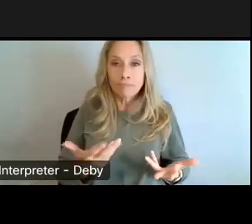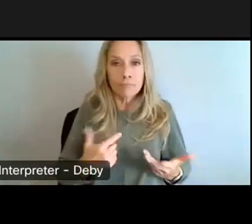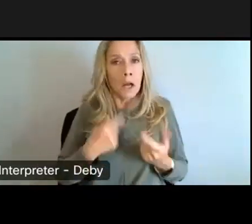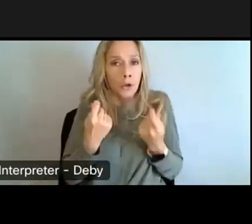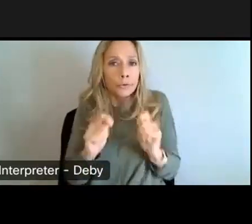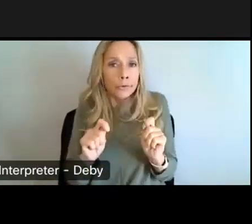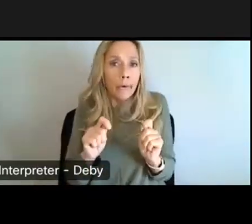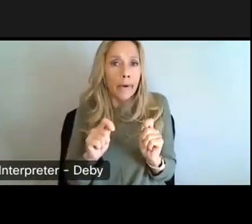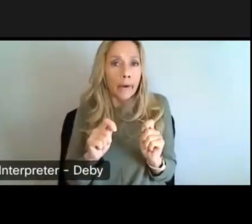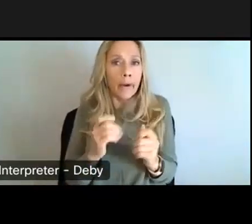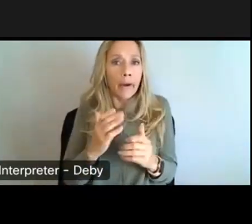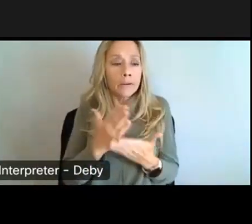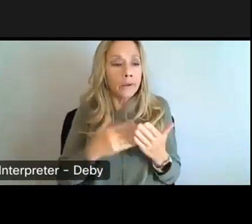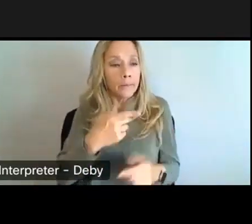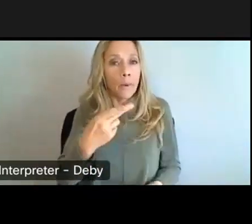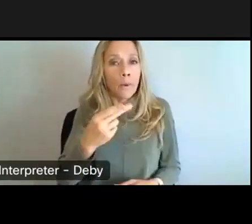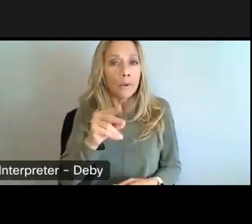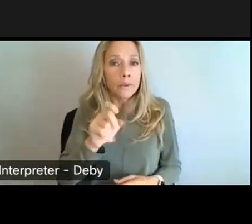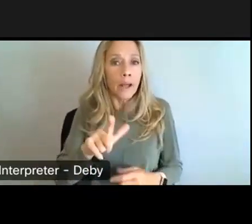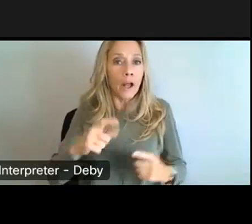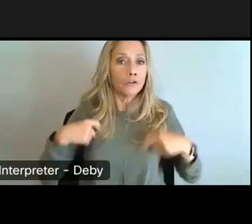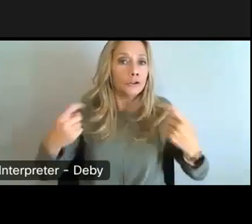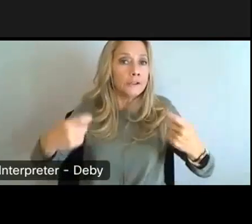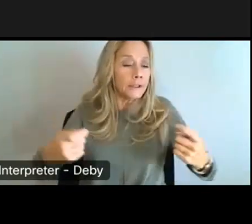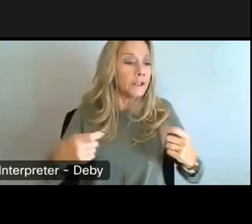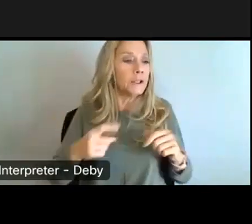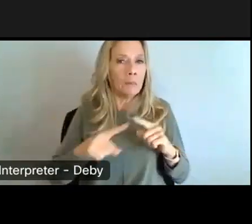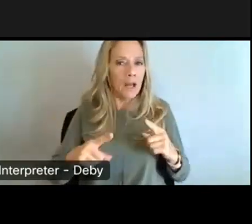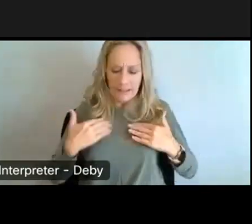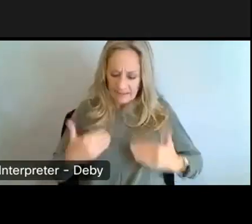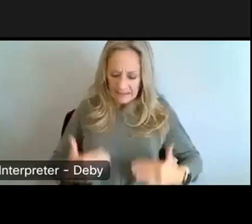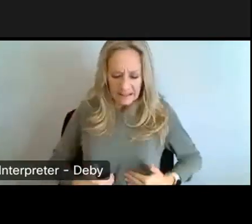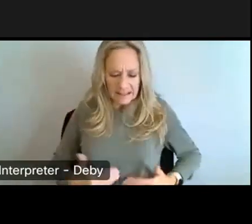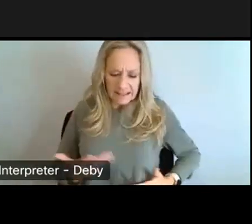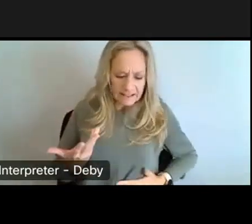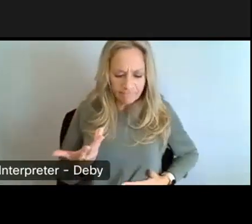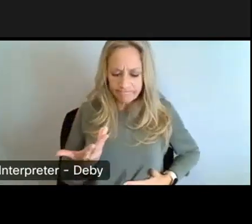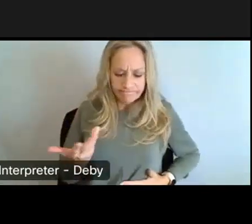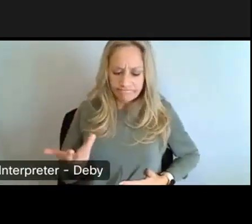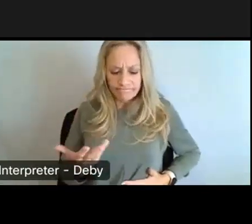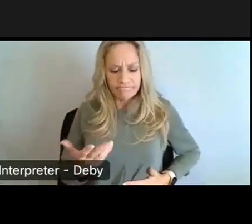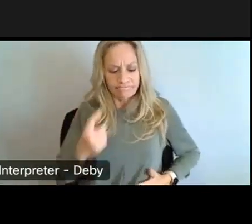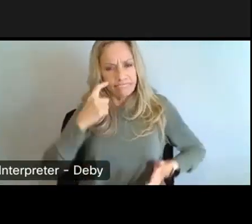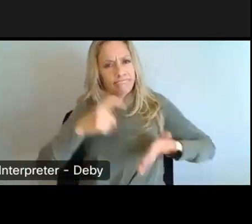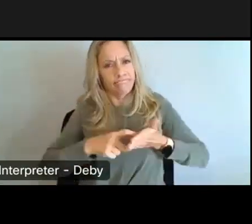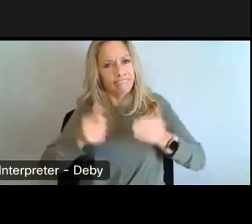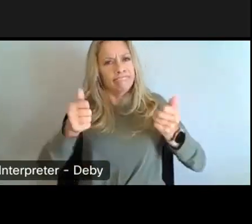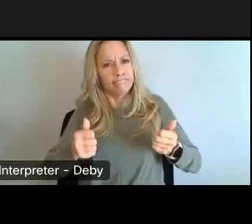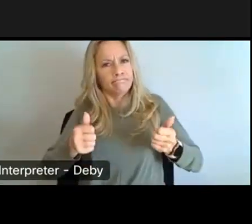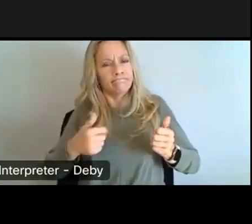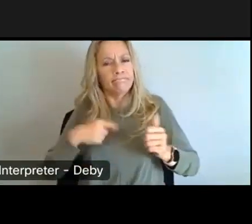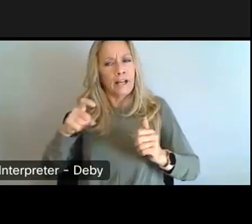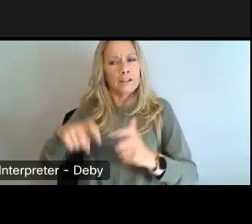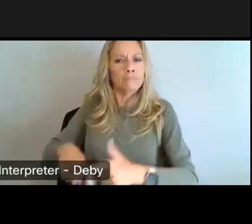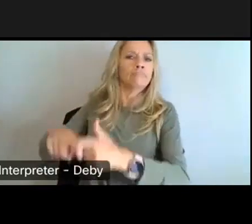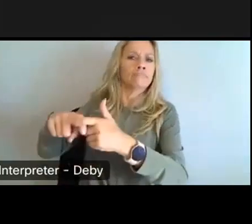workouts in the hotel gyms, physically, I just knew I wasn't where I wanted to be, and that I needed to take a step